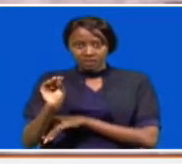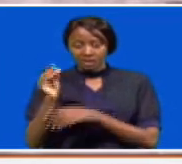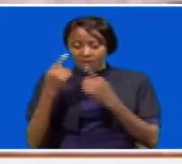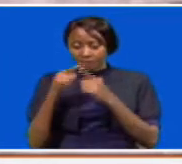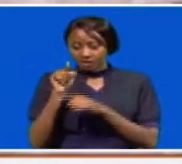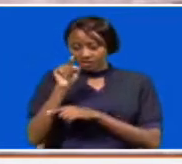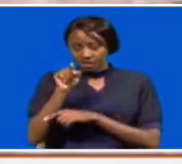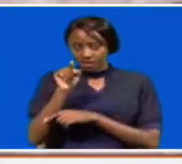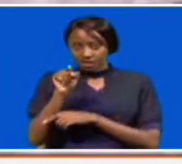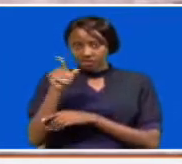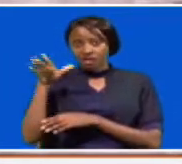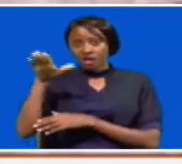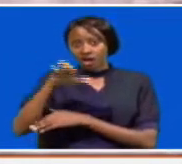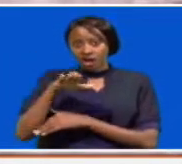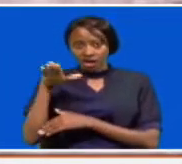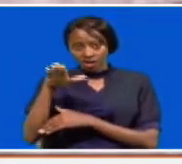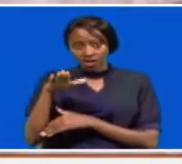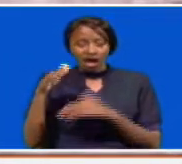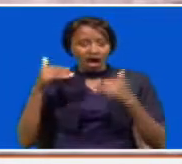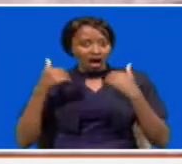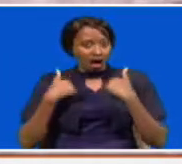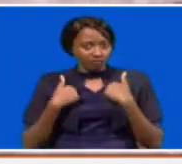Because of where we are